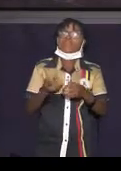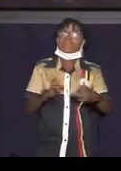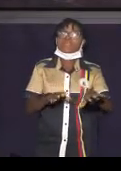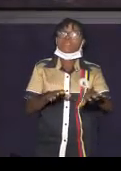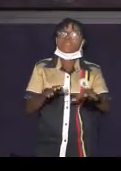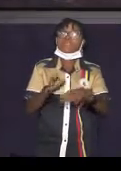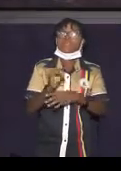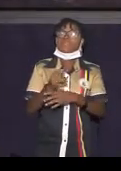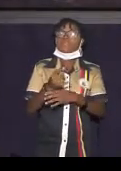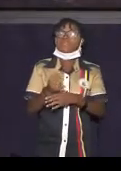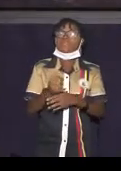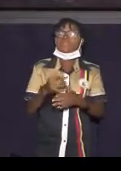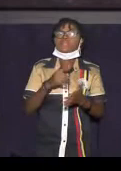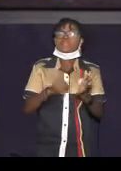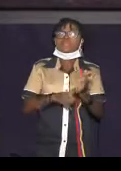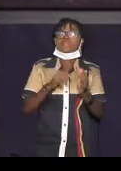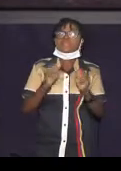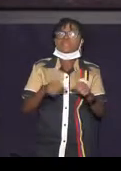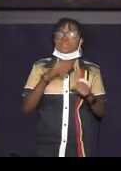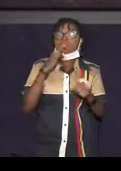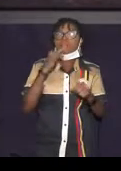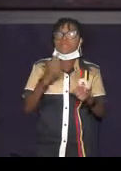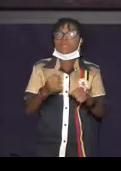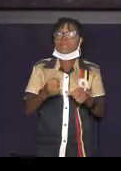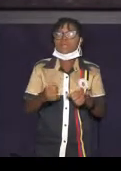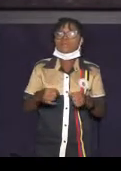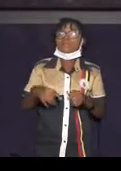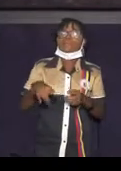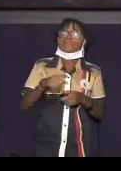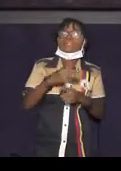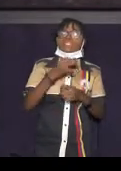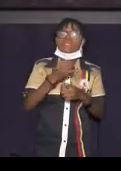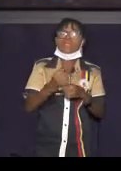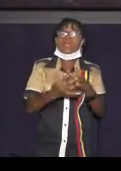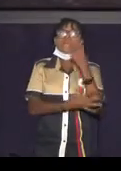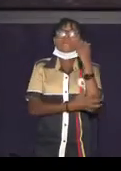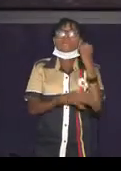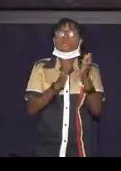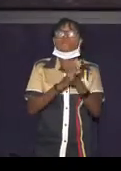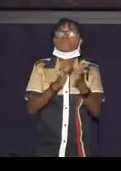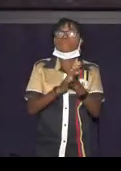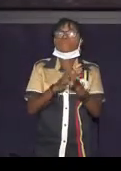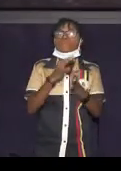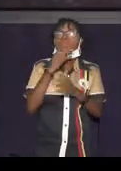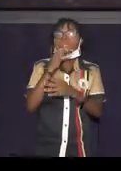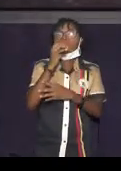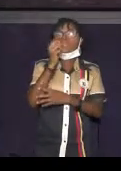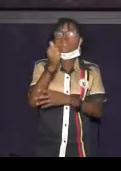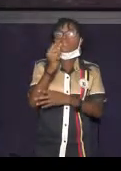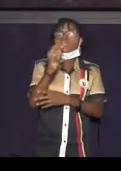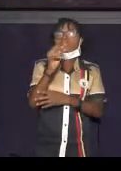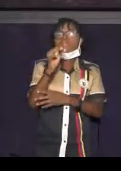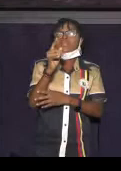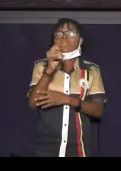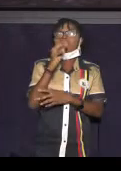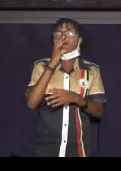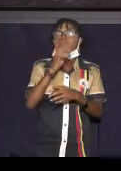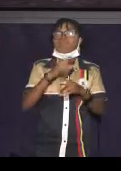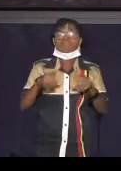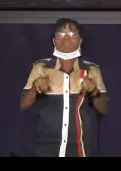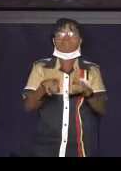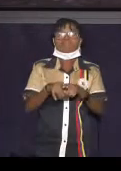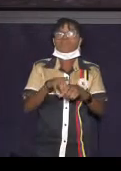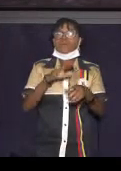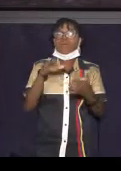to disorientation, anxiety, truancy, poor school performance, and so on. All